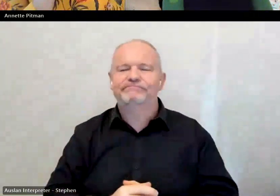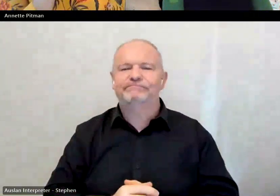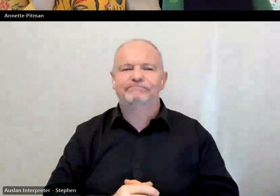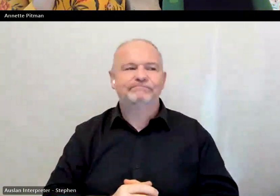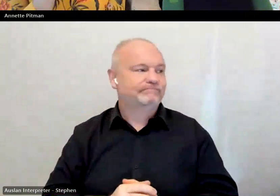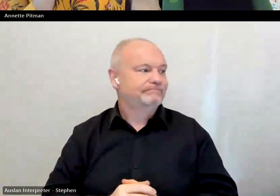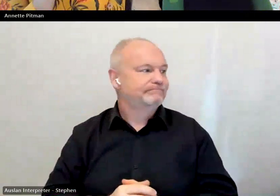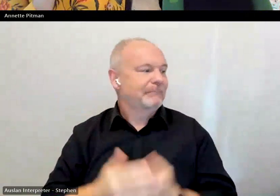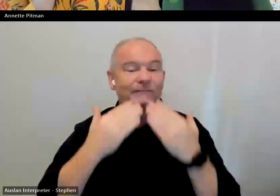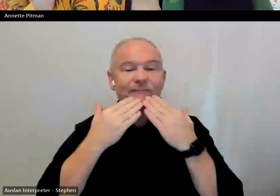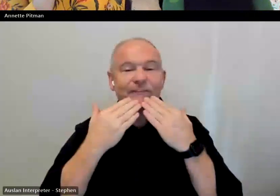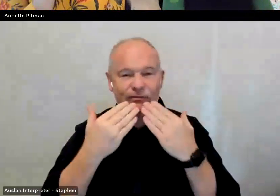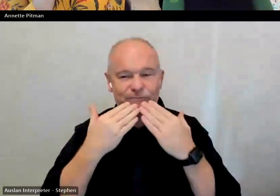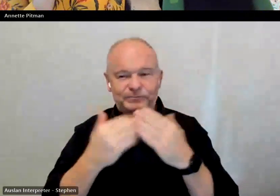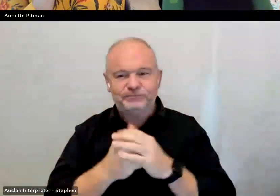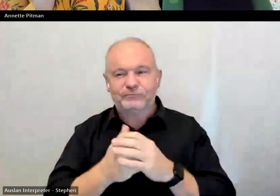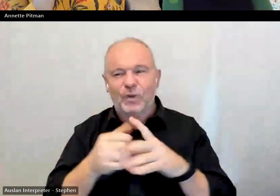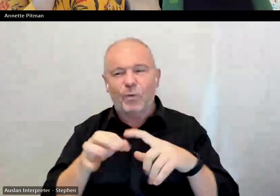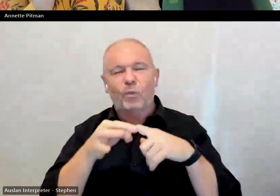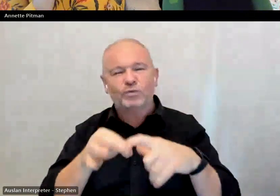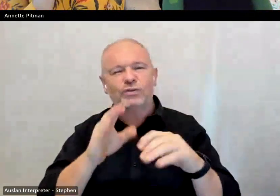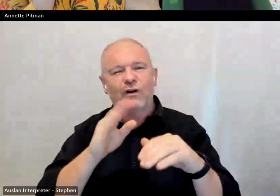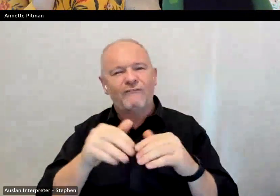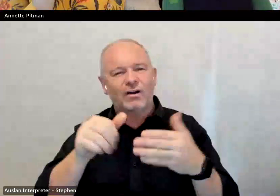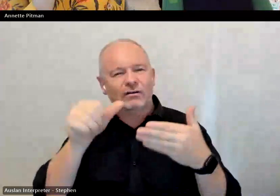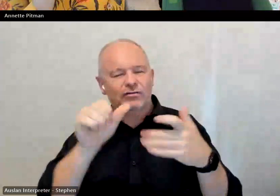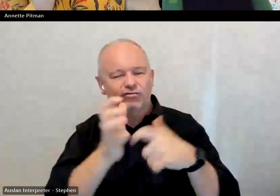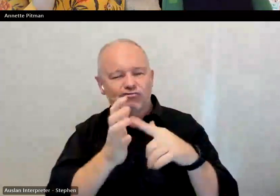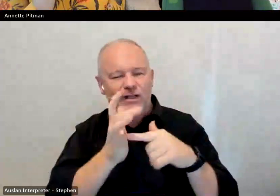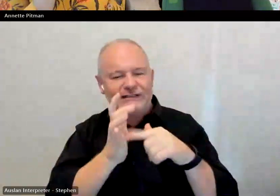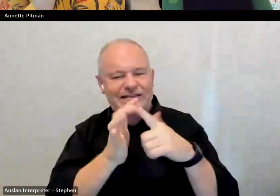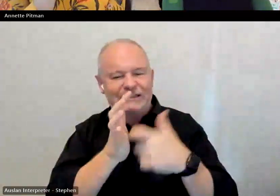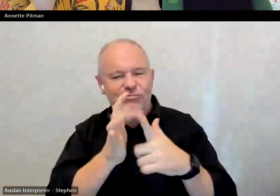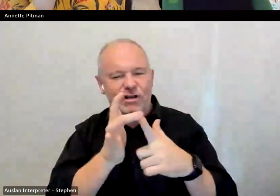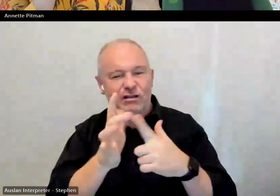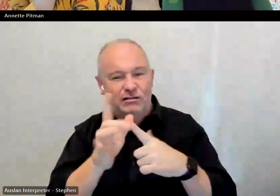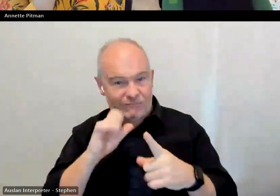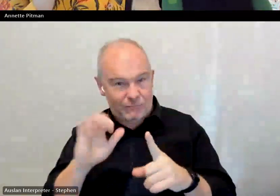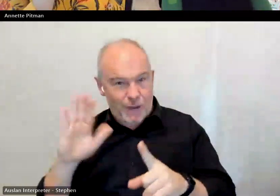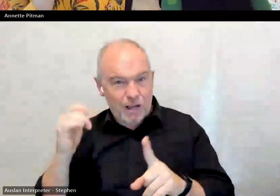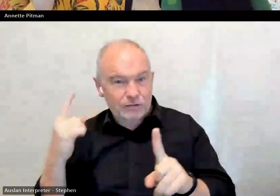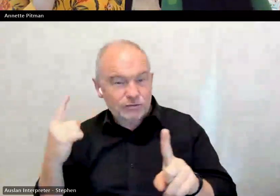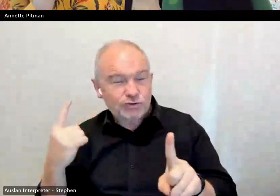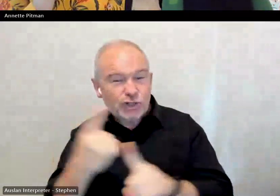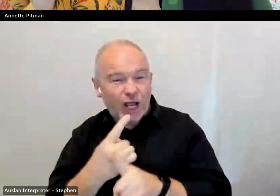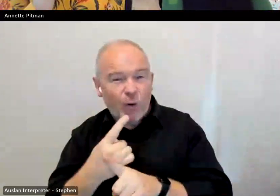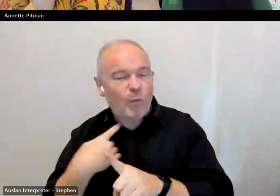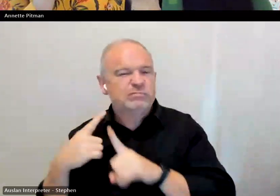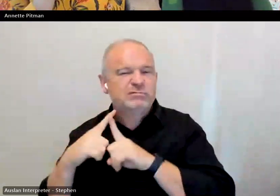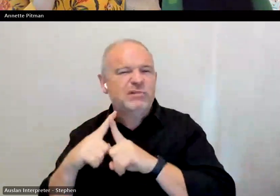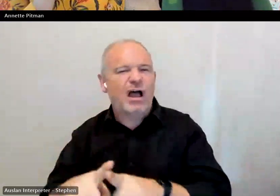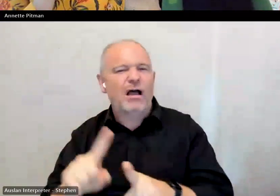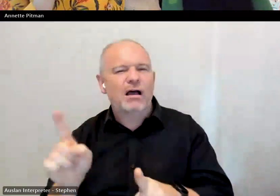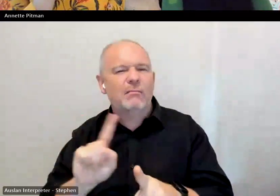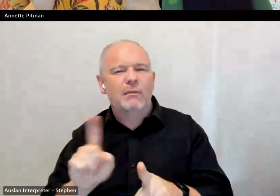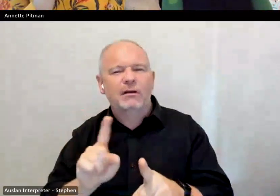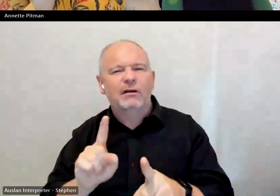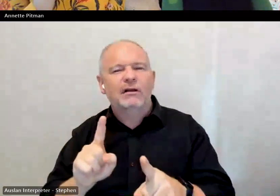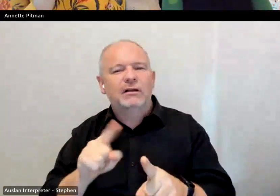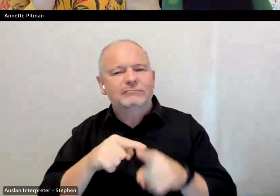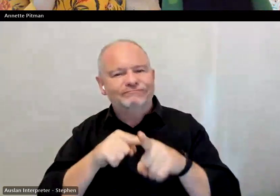Thanks. There's a question about criteria. Have criteria changed at all, or are they still weighed